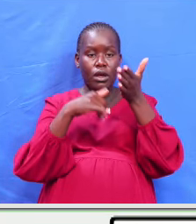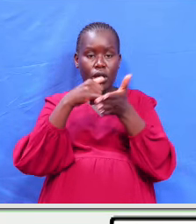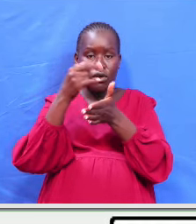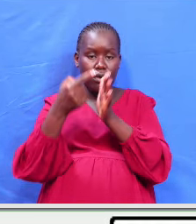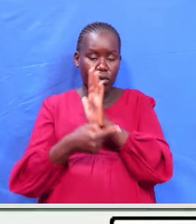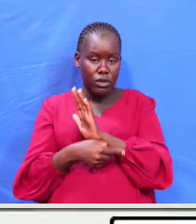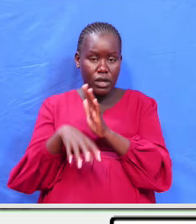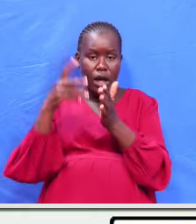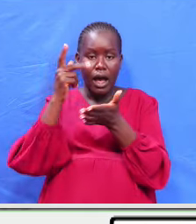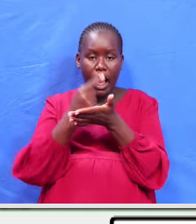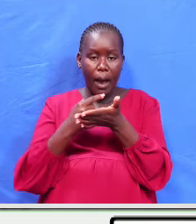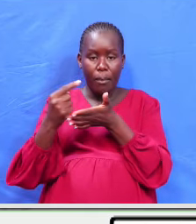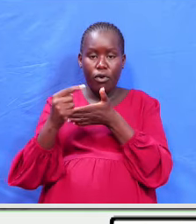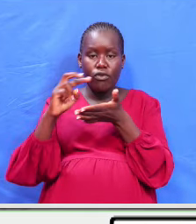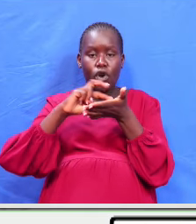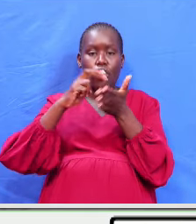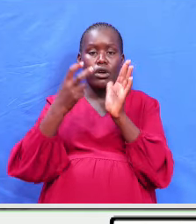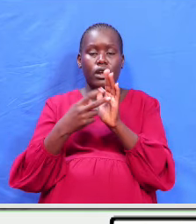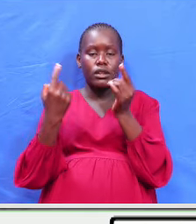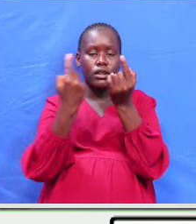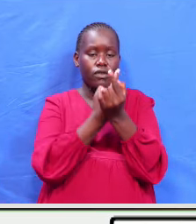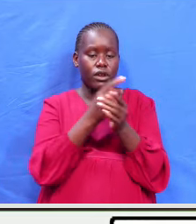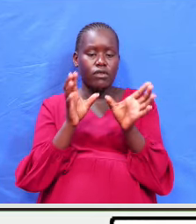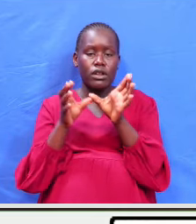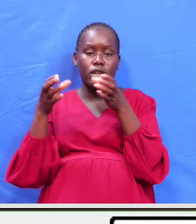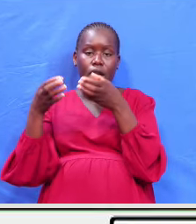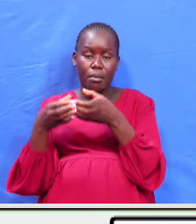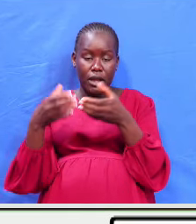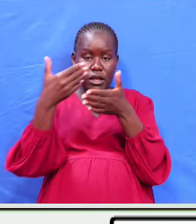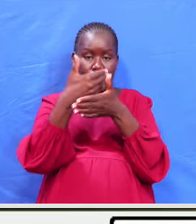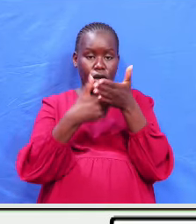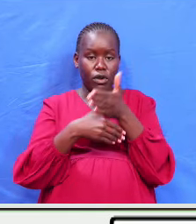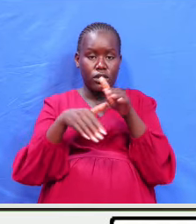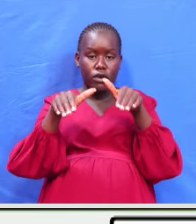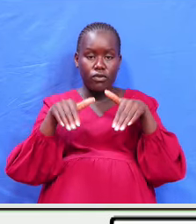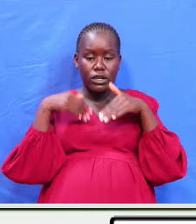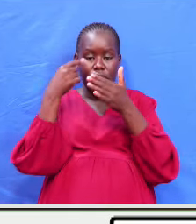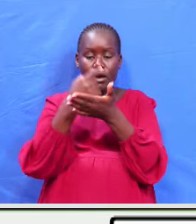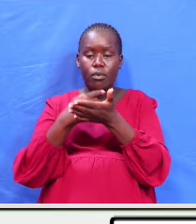approved contracts for various companies, bid documents awaiting approval,